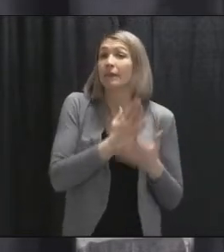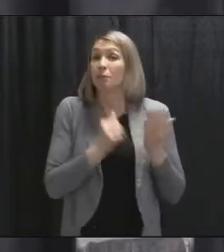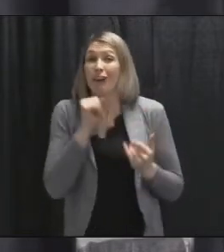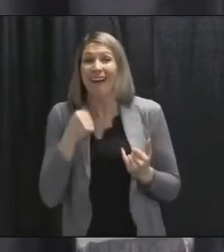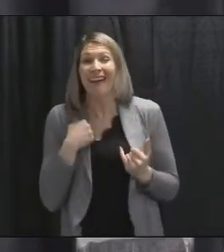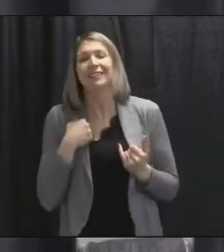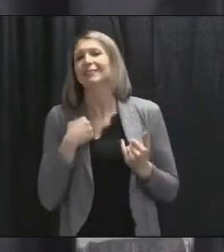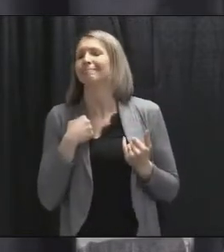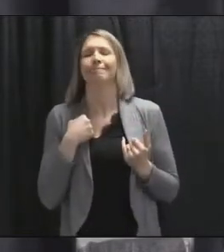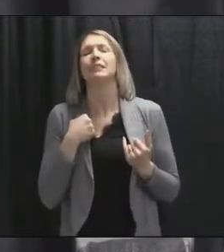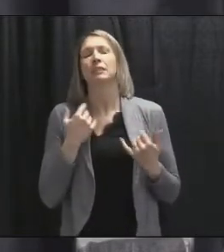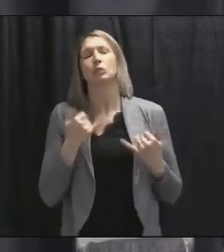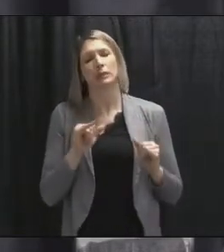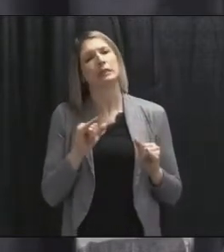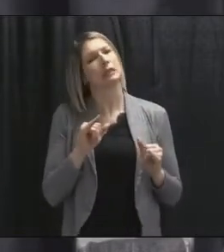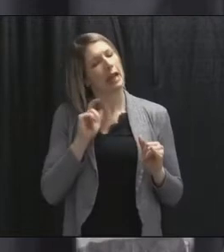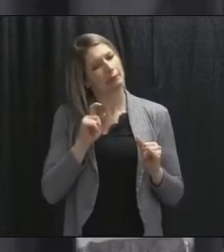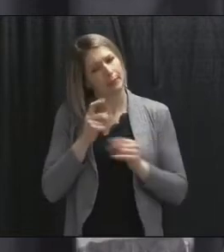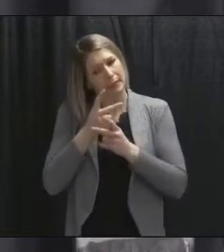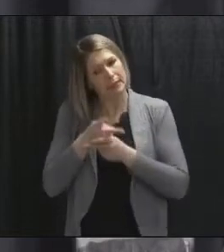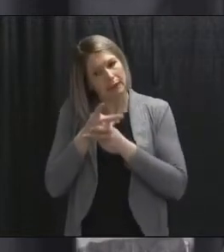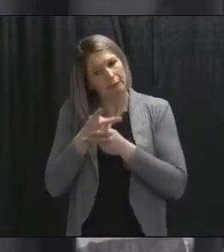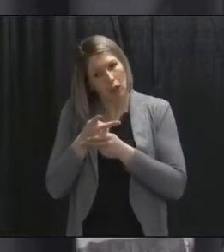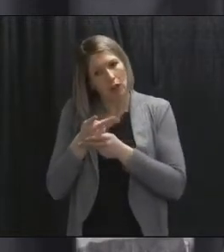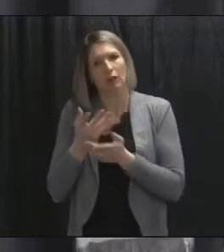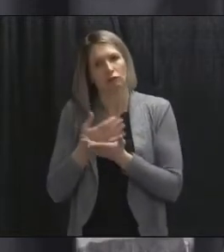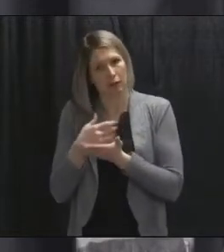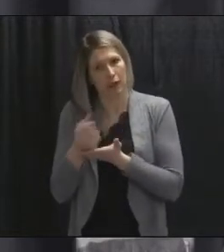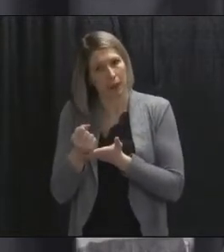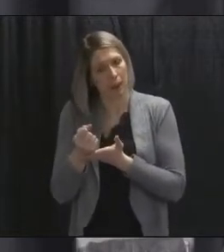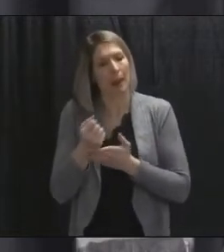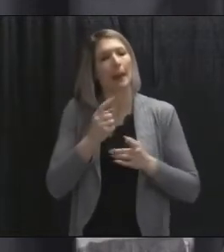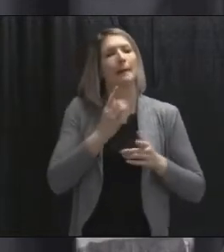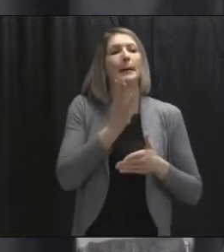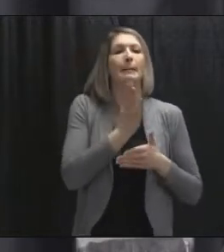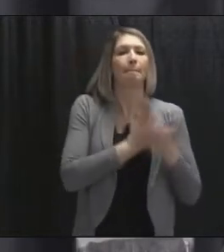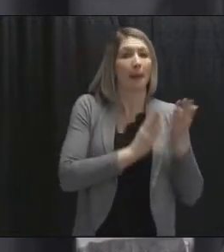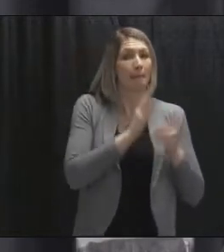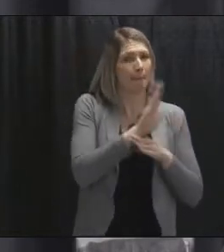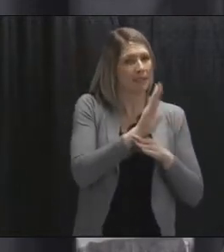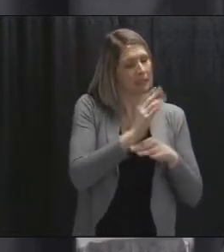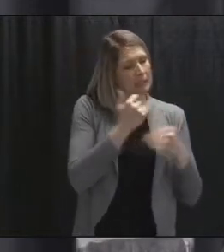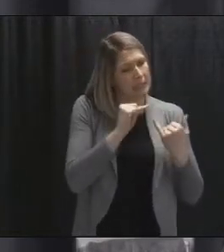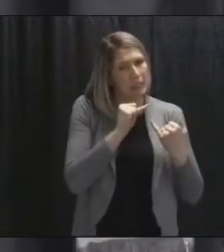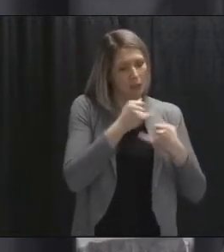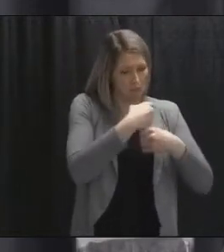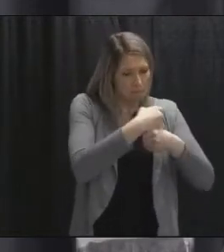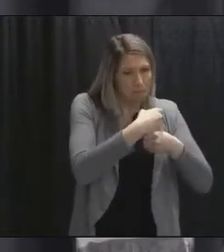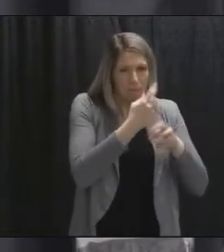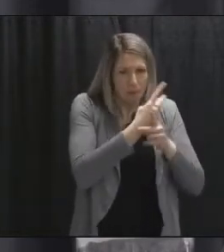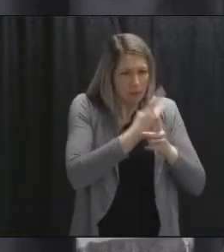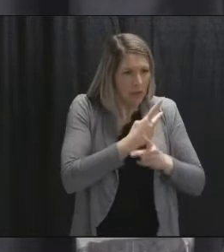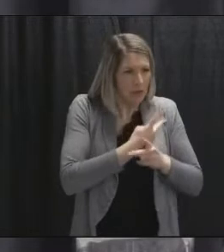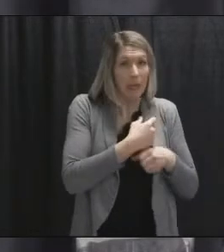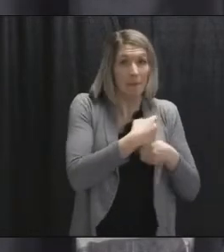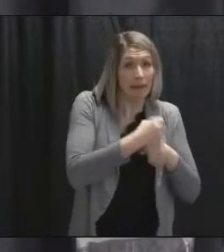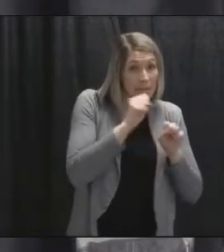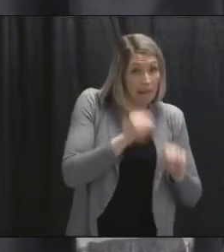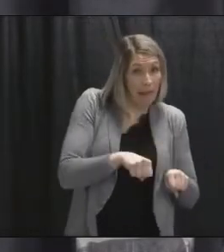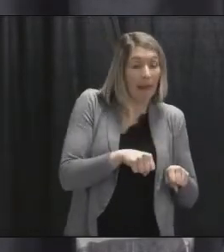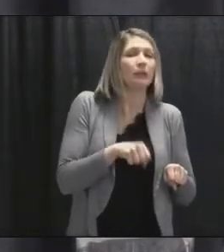is to making sure what we can produce locally is actually meeting specification, and we've got some local mechanisms dealing with that at the